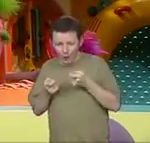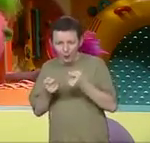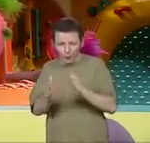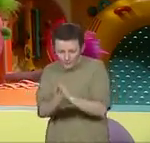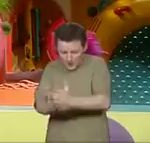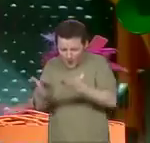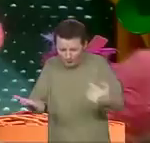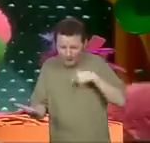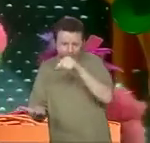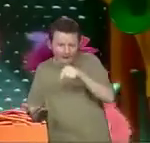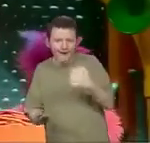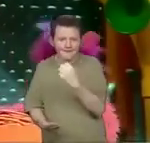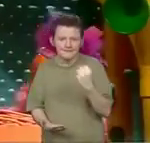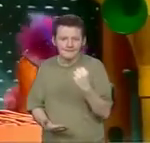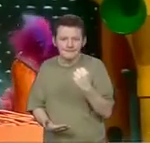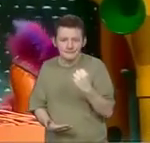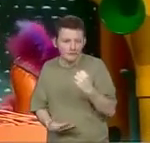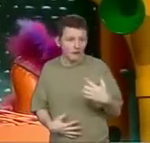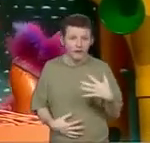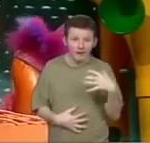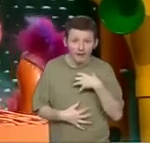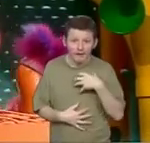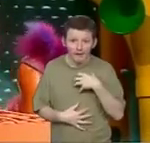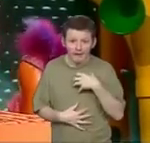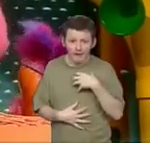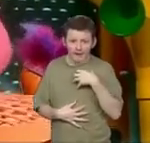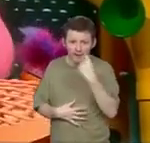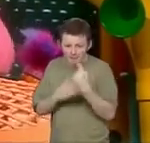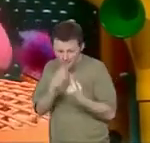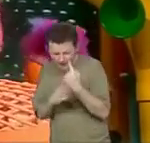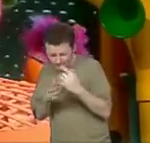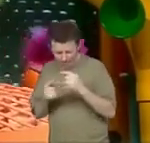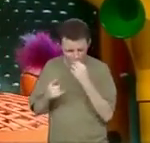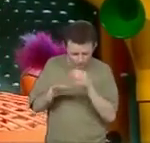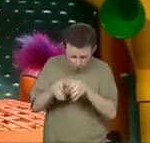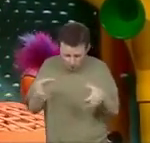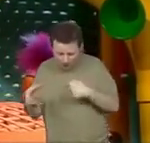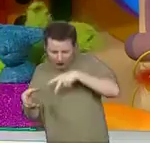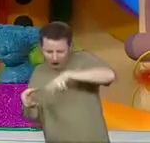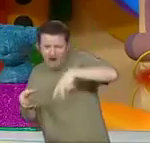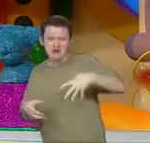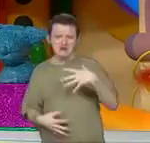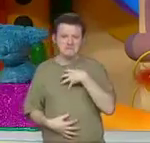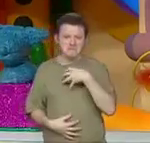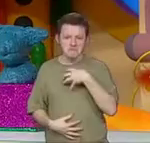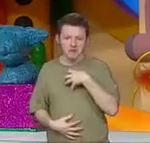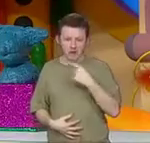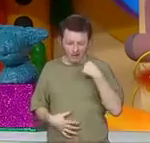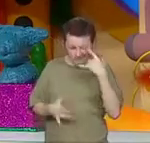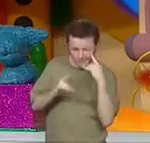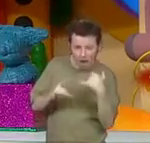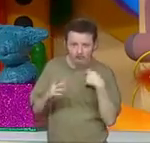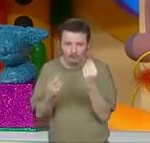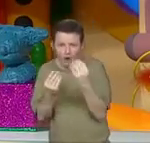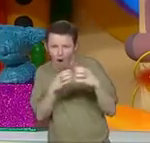Hooby cookbook. A splash of Hoobo Fizz is perfect in a Hoobnip tart, so I tested it out. And I've tested my